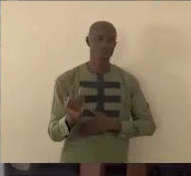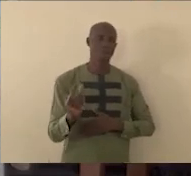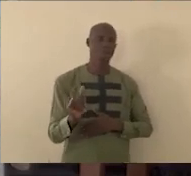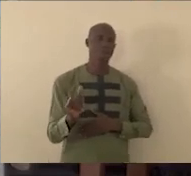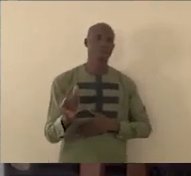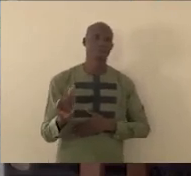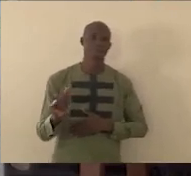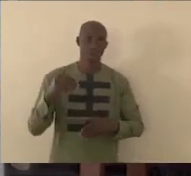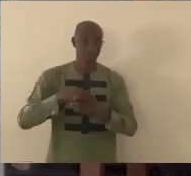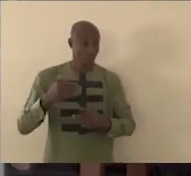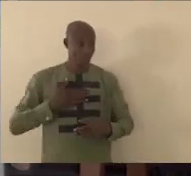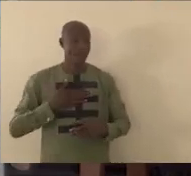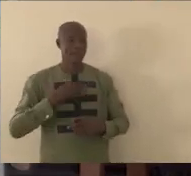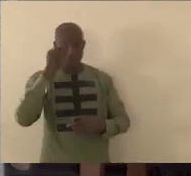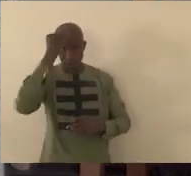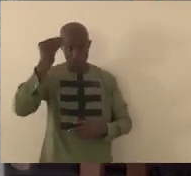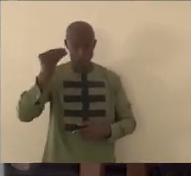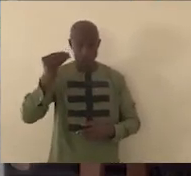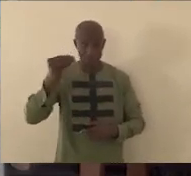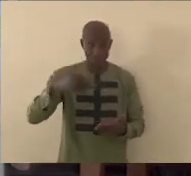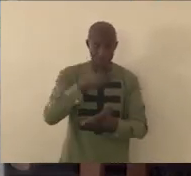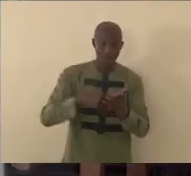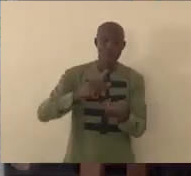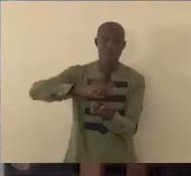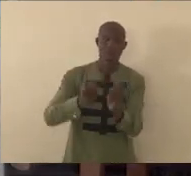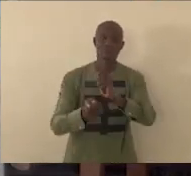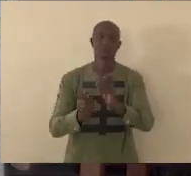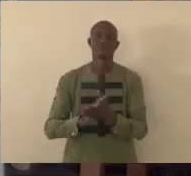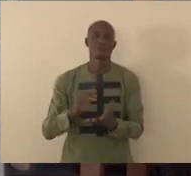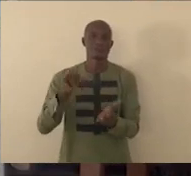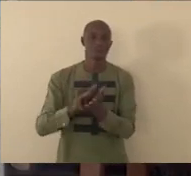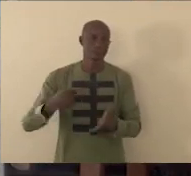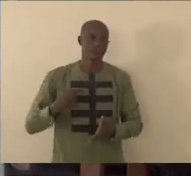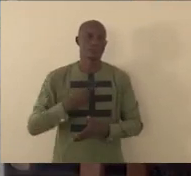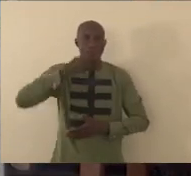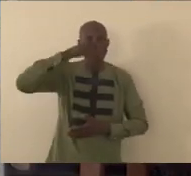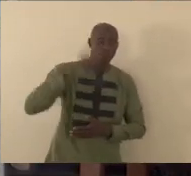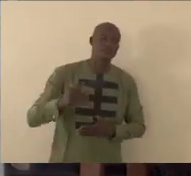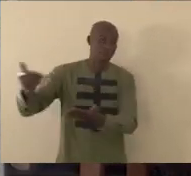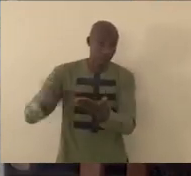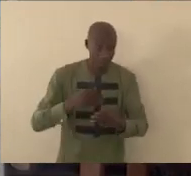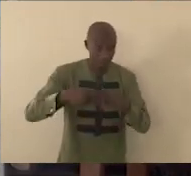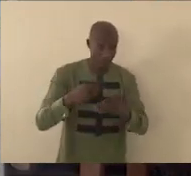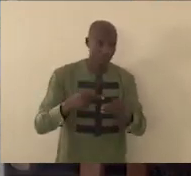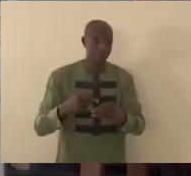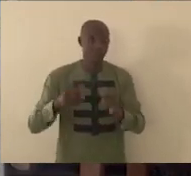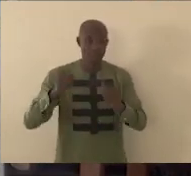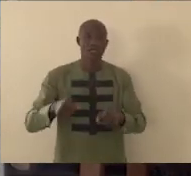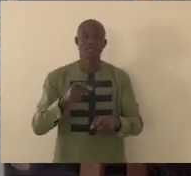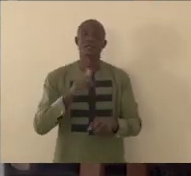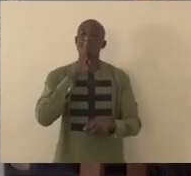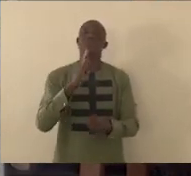Yet, in my view, these changes that we must urgently bring about can